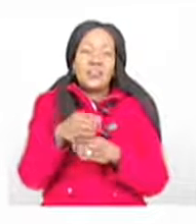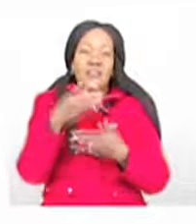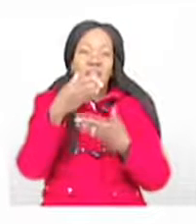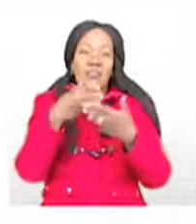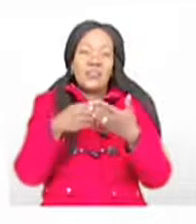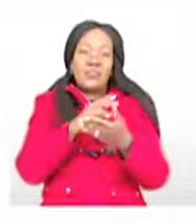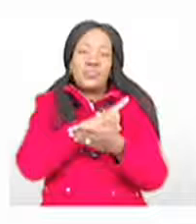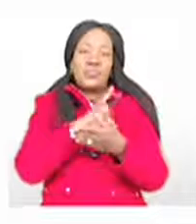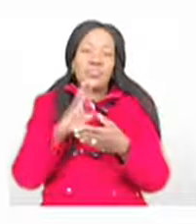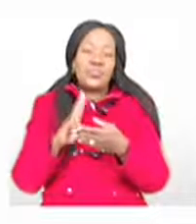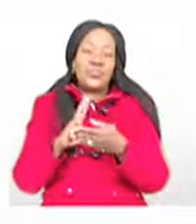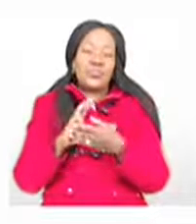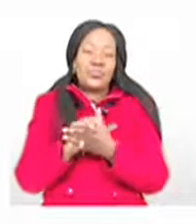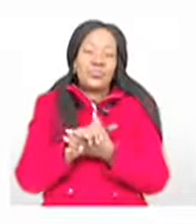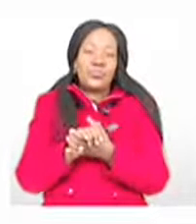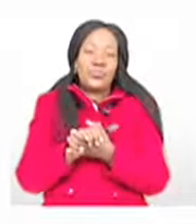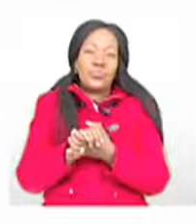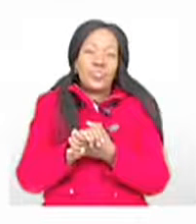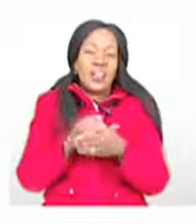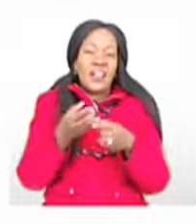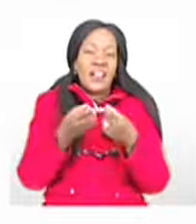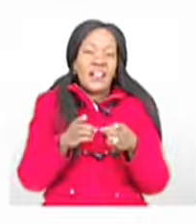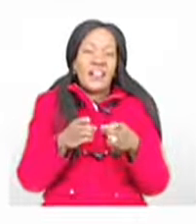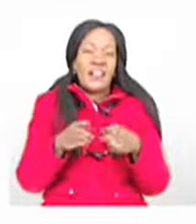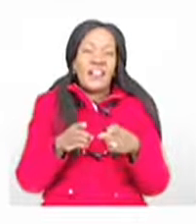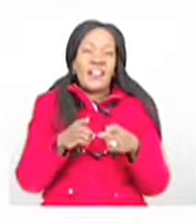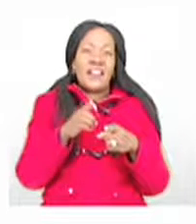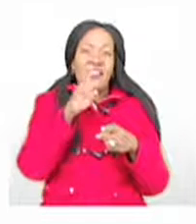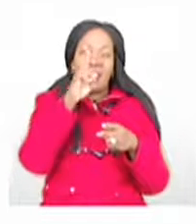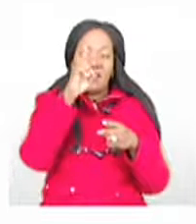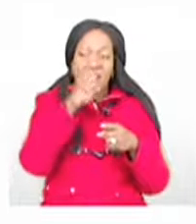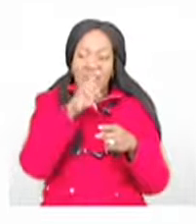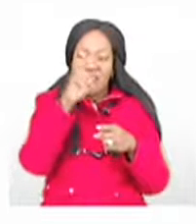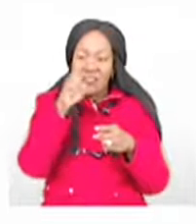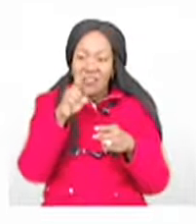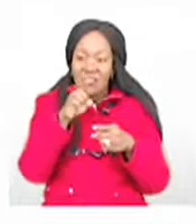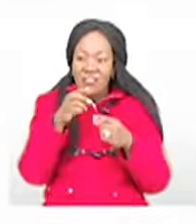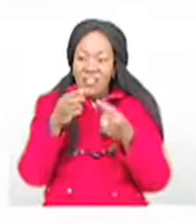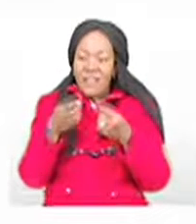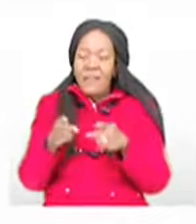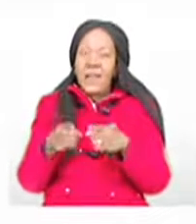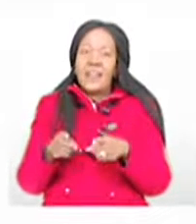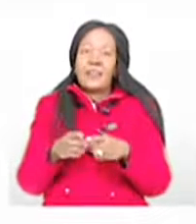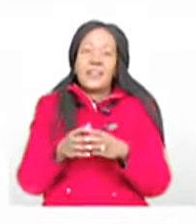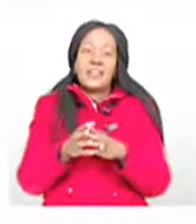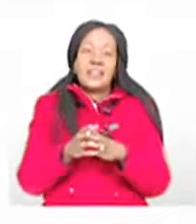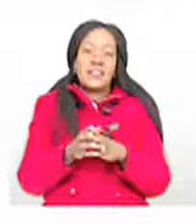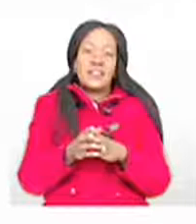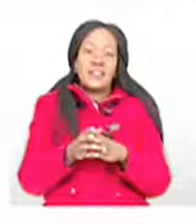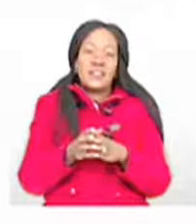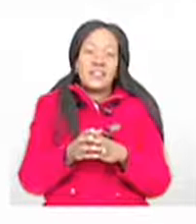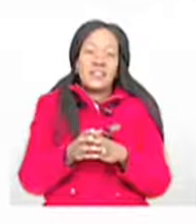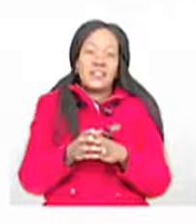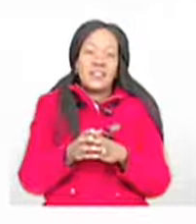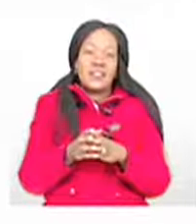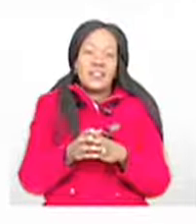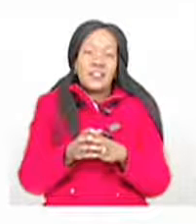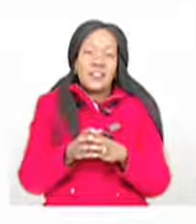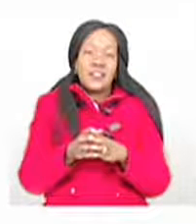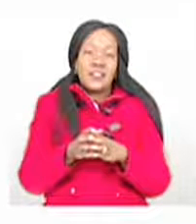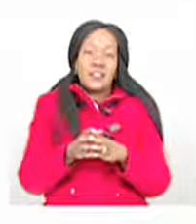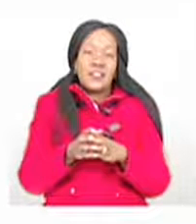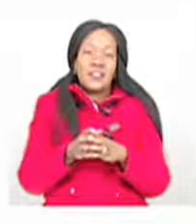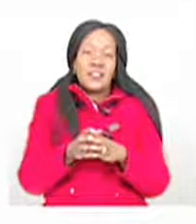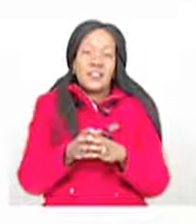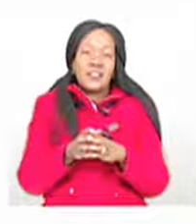22. There are different parts that you need to color the snake.